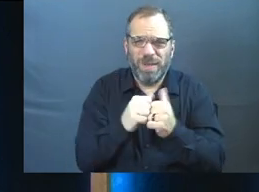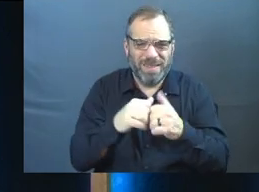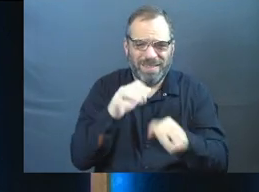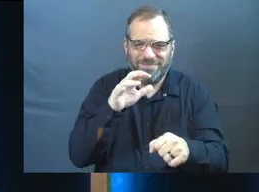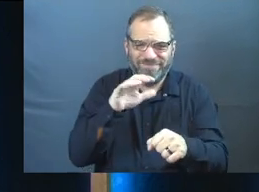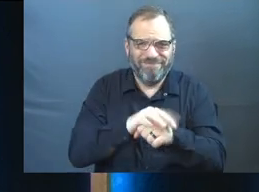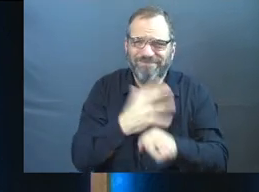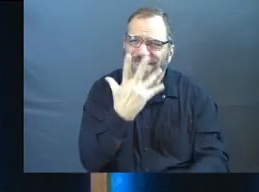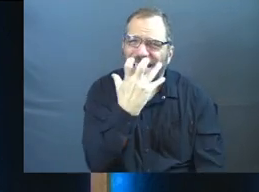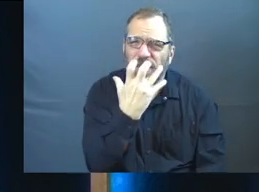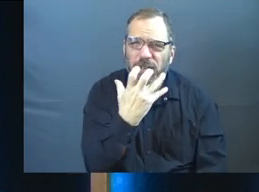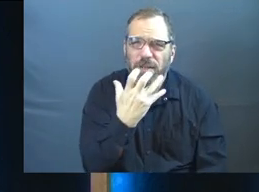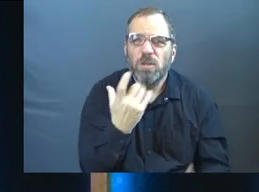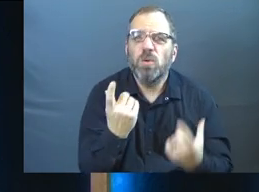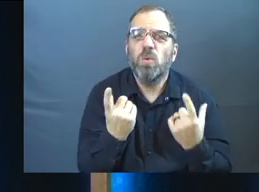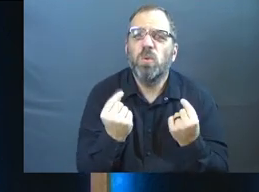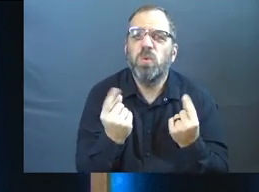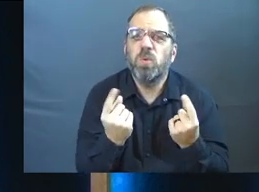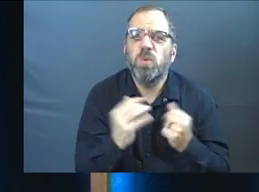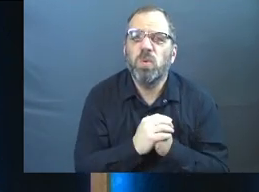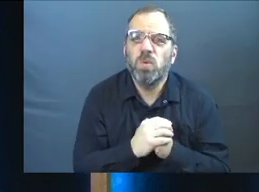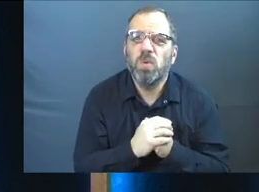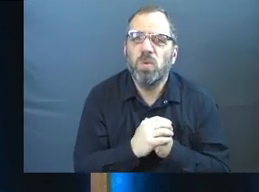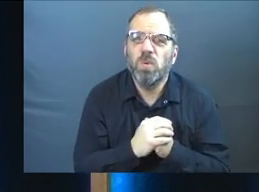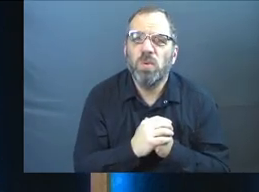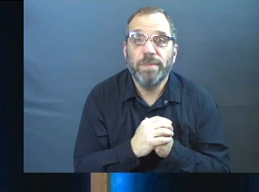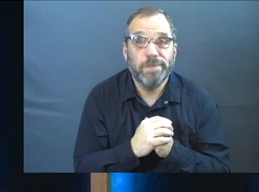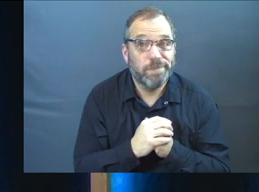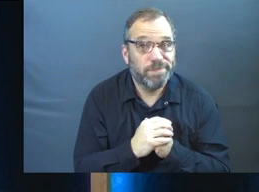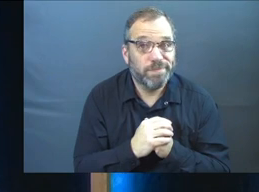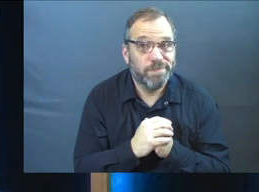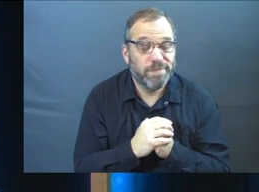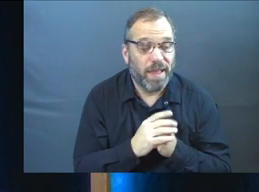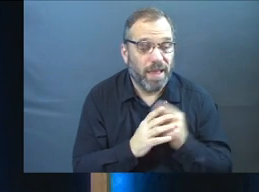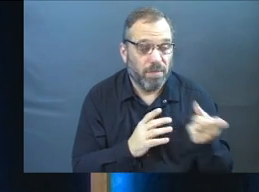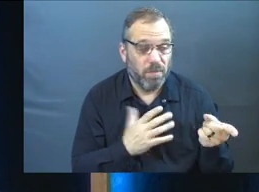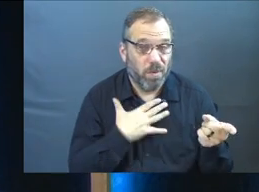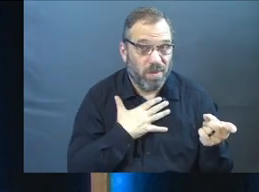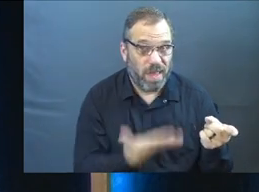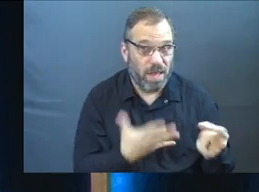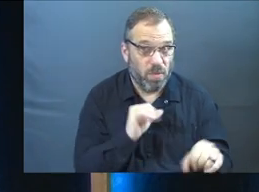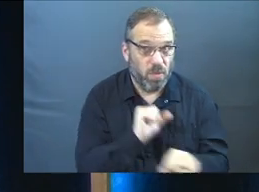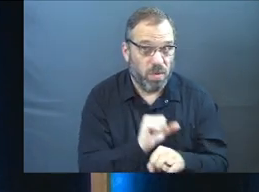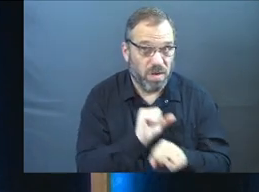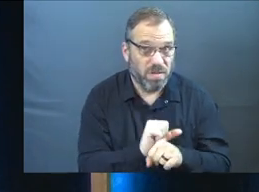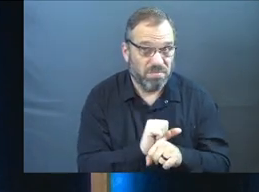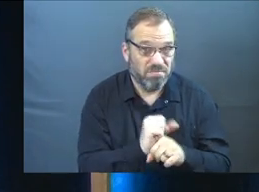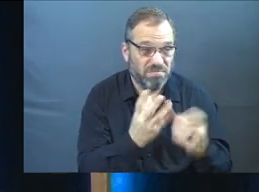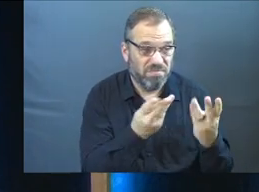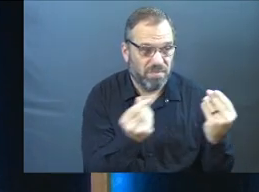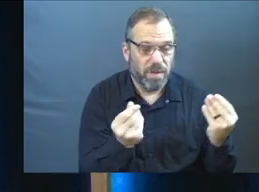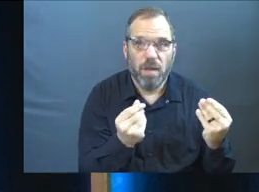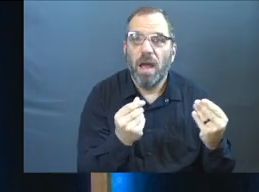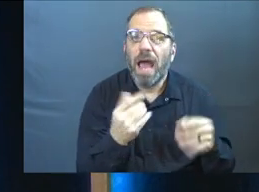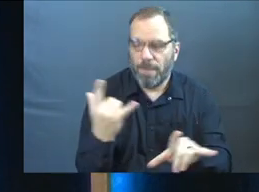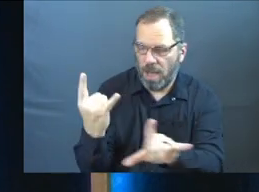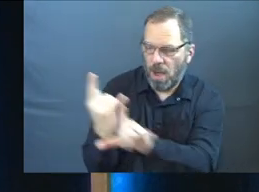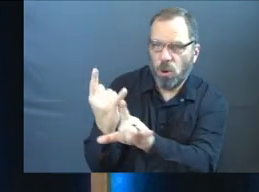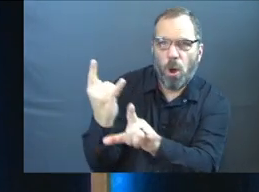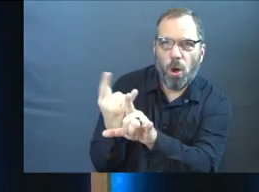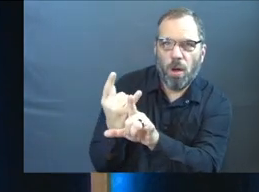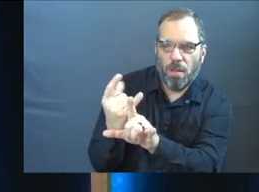anger. What do you do with that? And will they work on it? What about